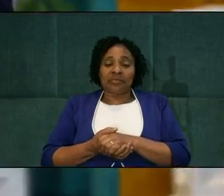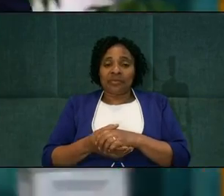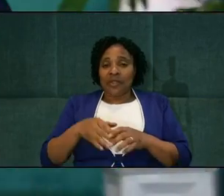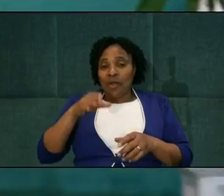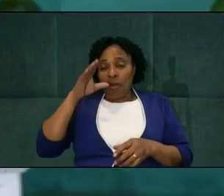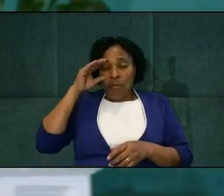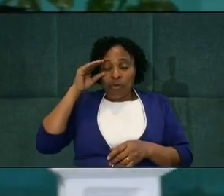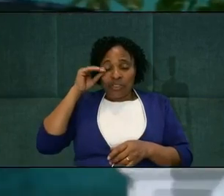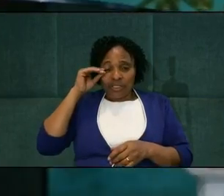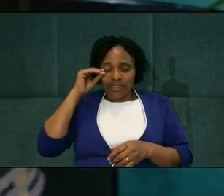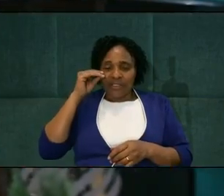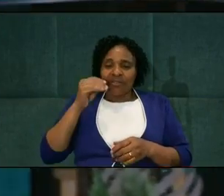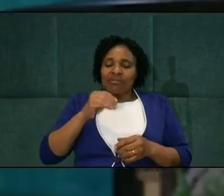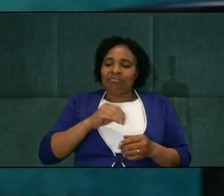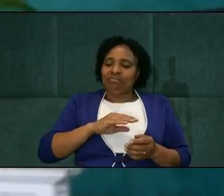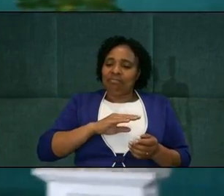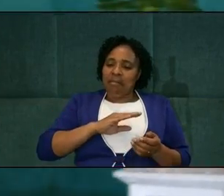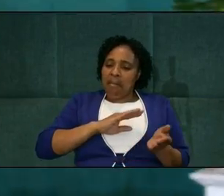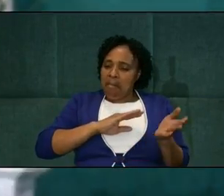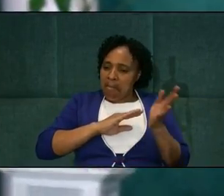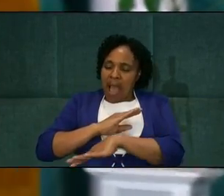Moses turned around the camp.